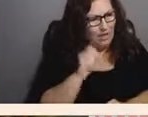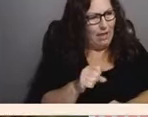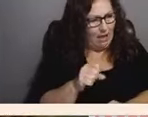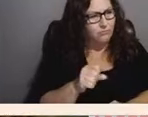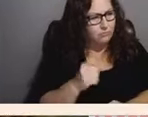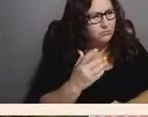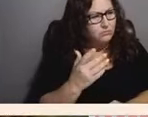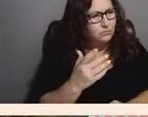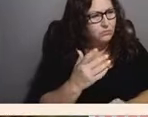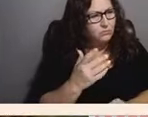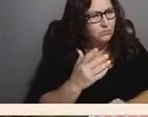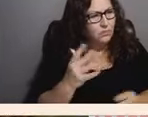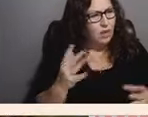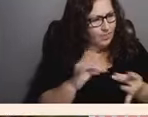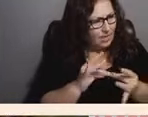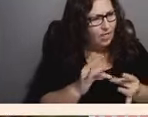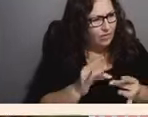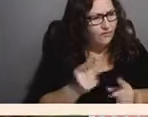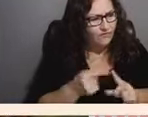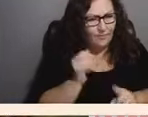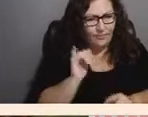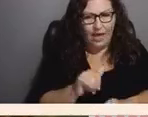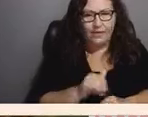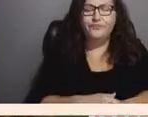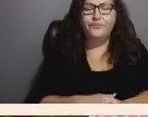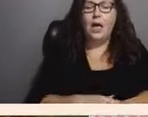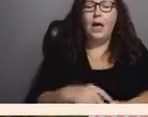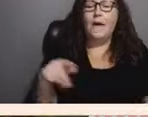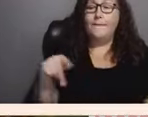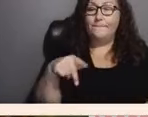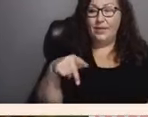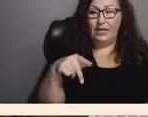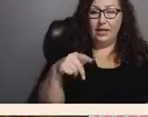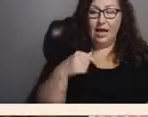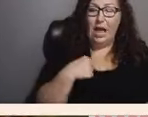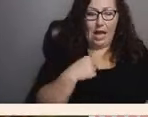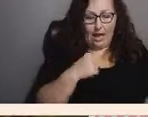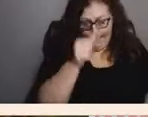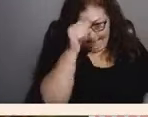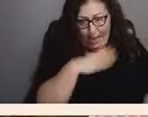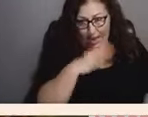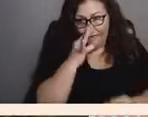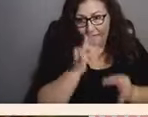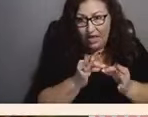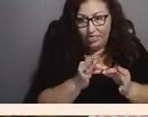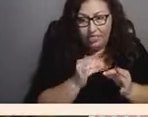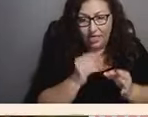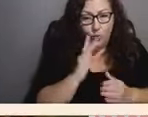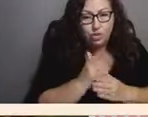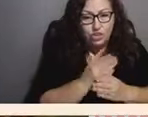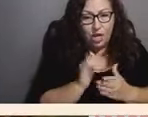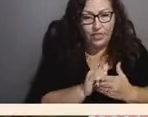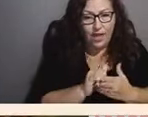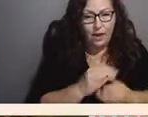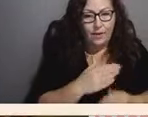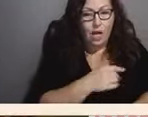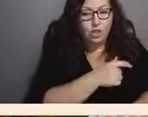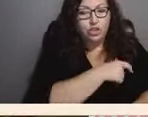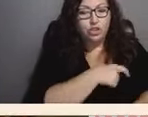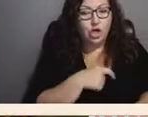P. Now, I'm a man of faith. I'm going to share that. See my shirt there, a scream